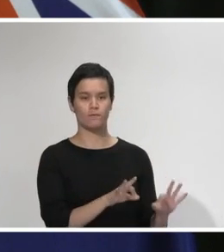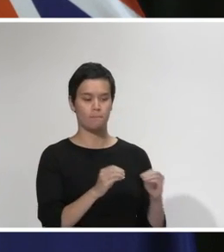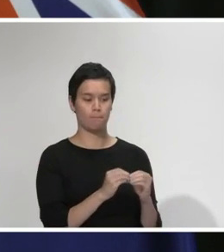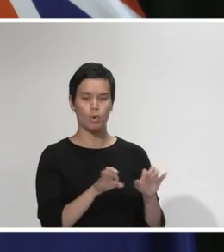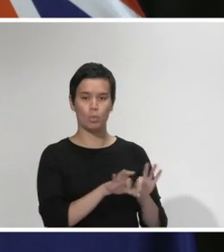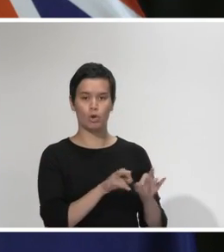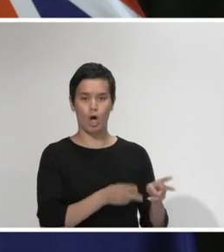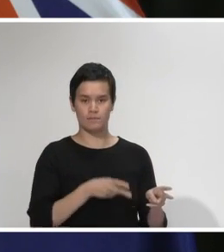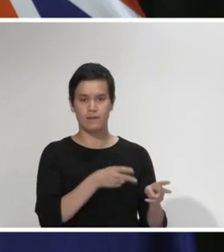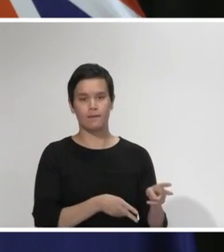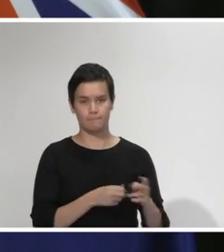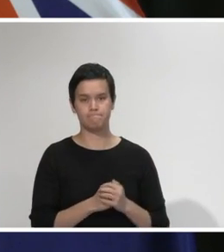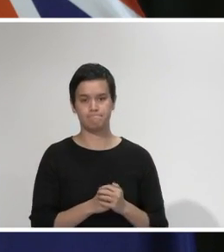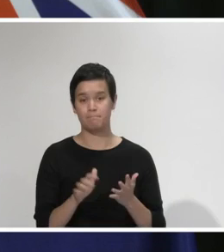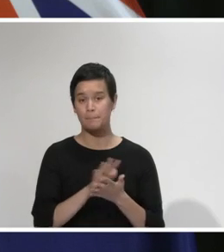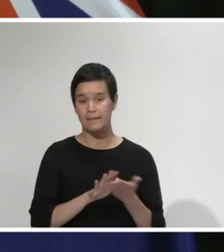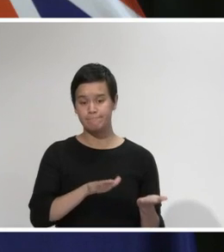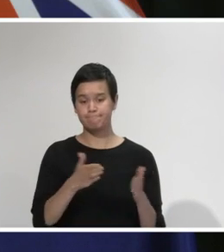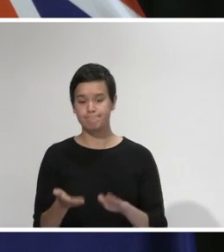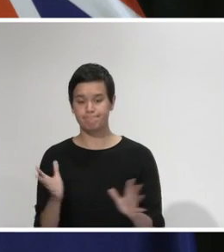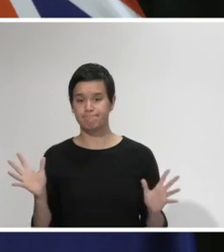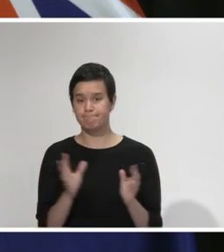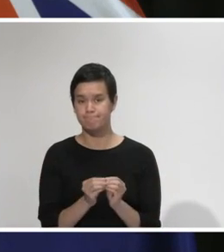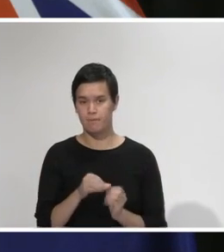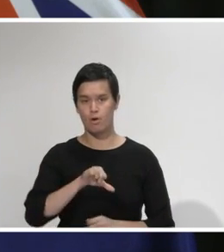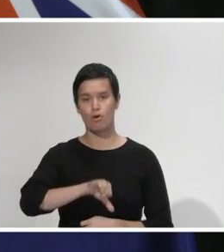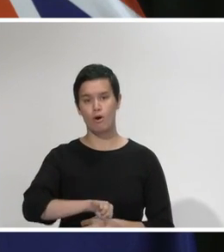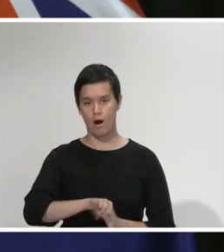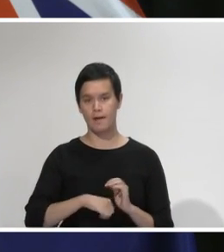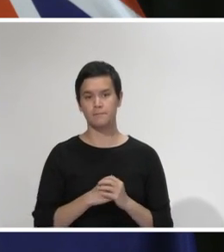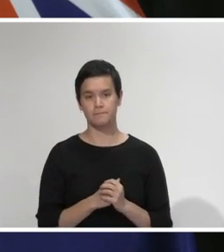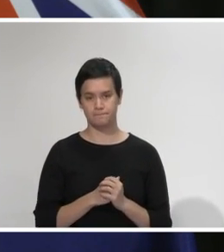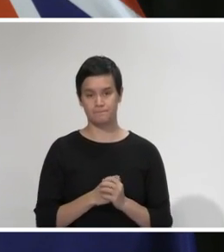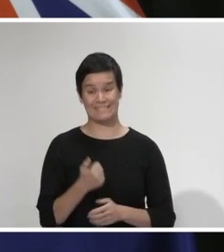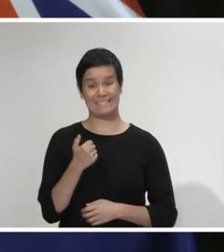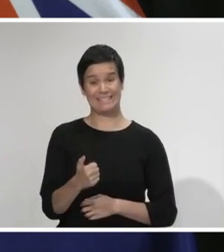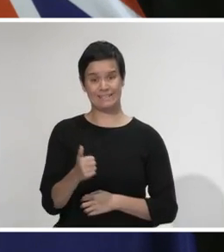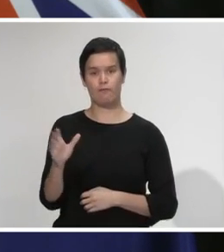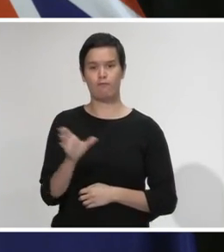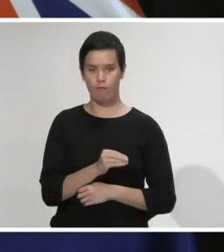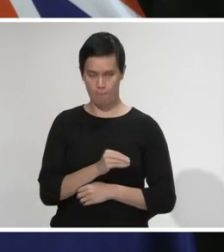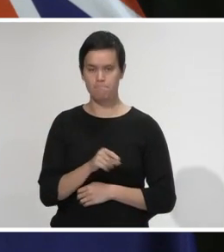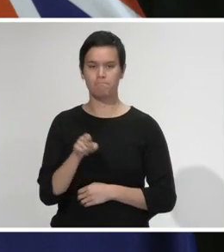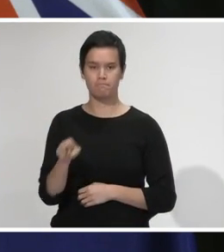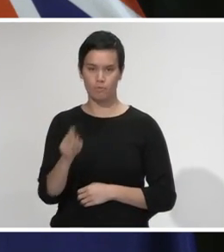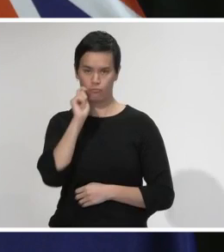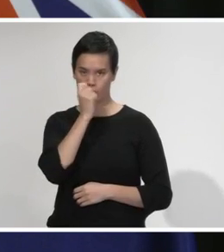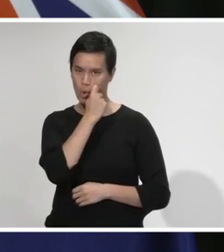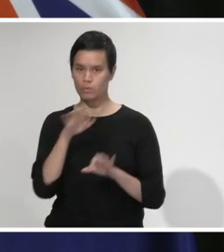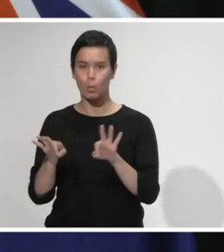number of deaths in New Zealand to 9, 6 of which involved Rosewood residents being cared for at Burwood